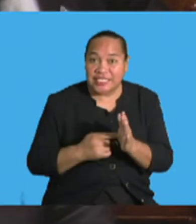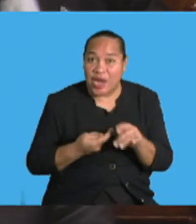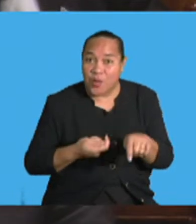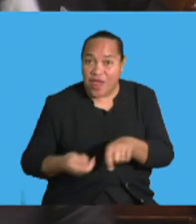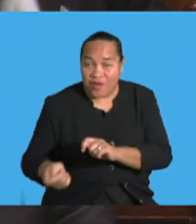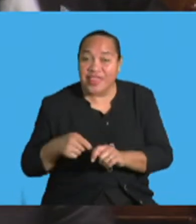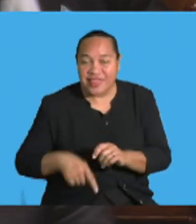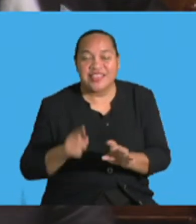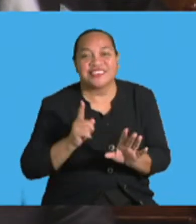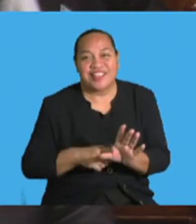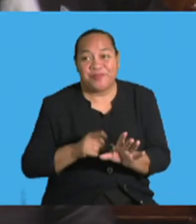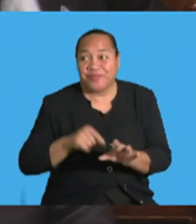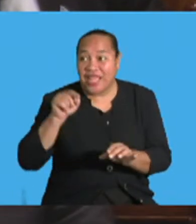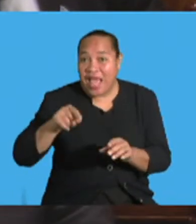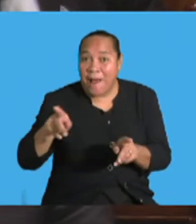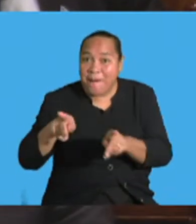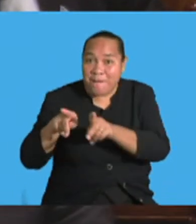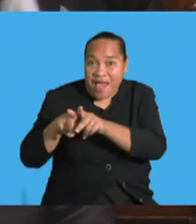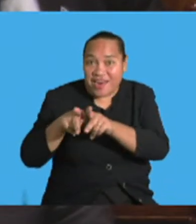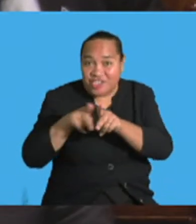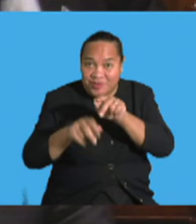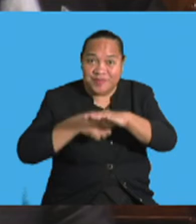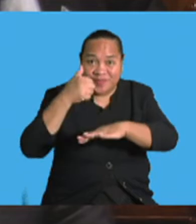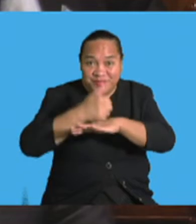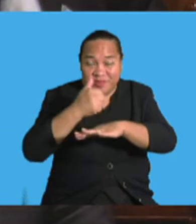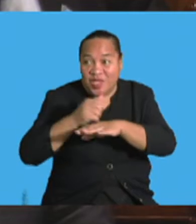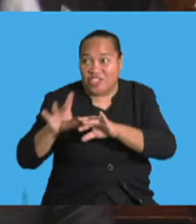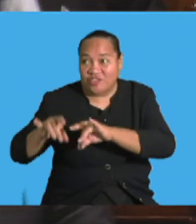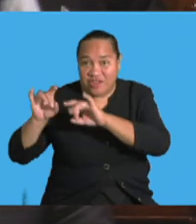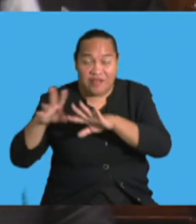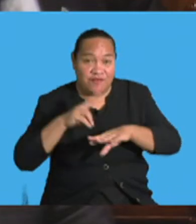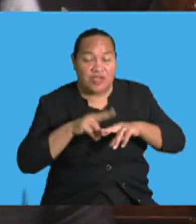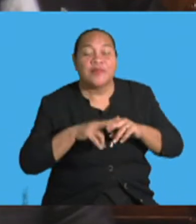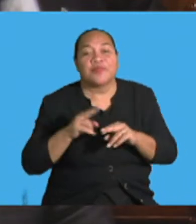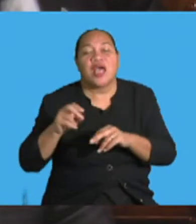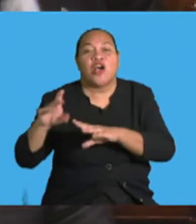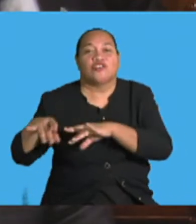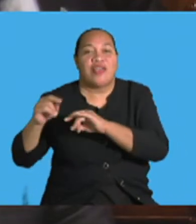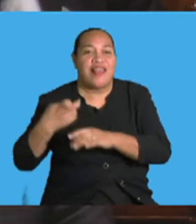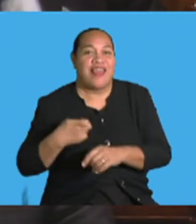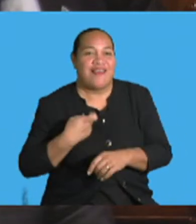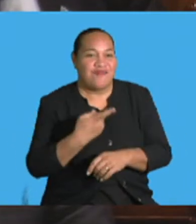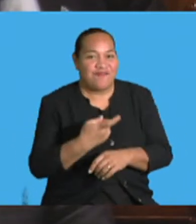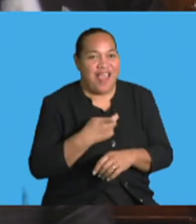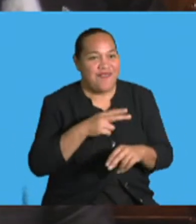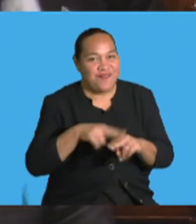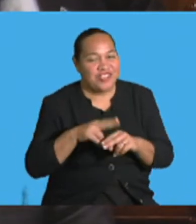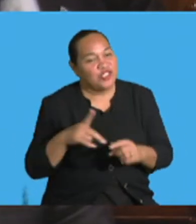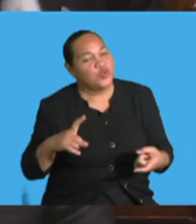Under the partnership, Mr. Speaker, the Australian Prime Minister invited Fiji to join in this program.